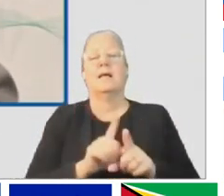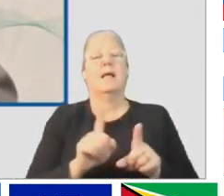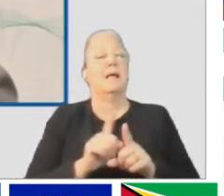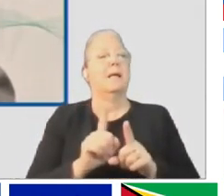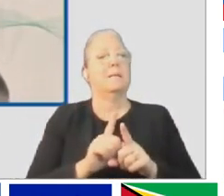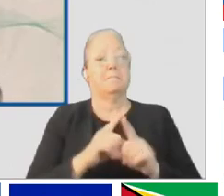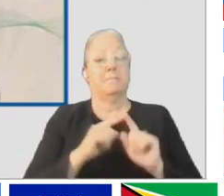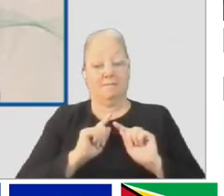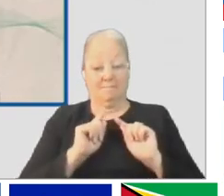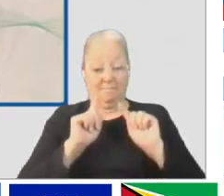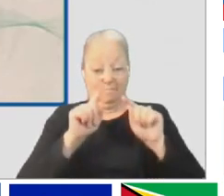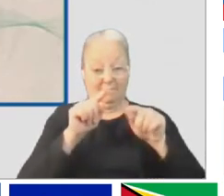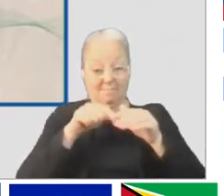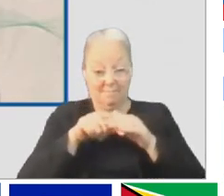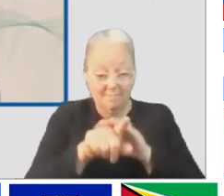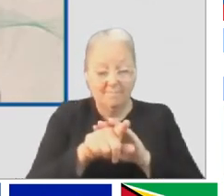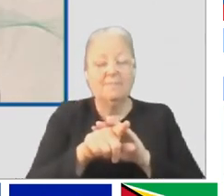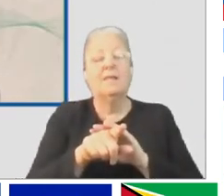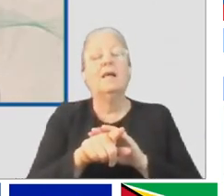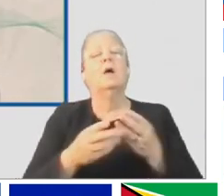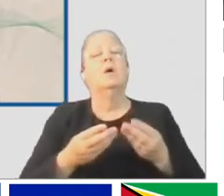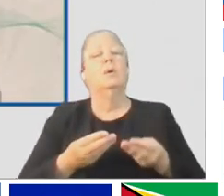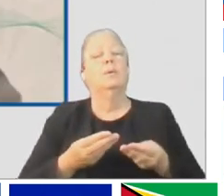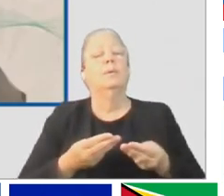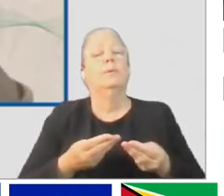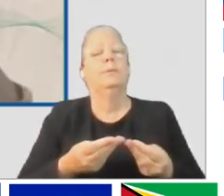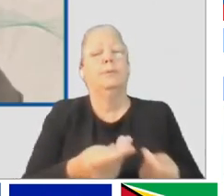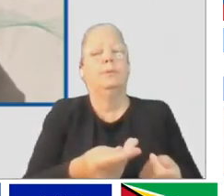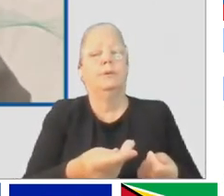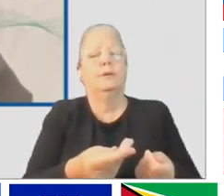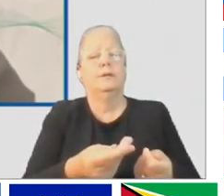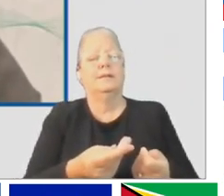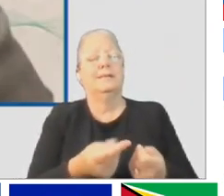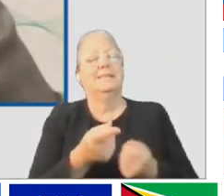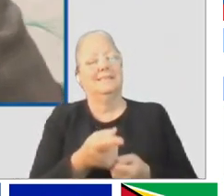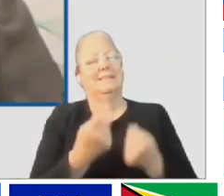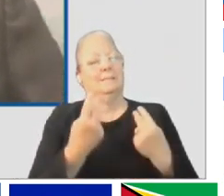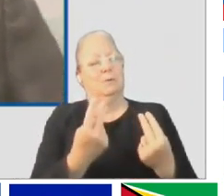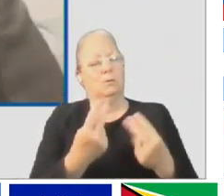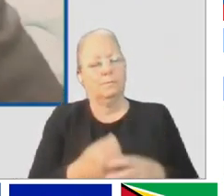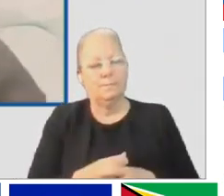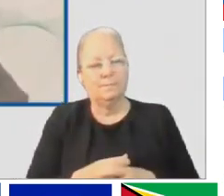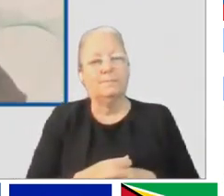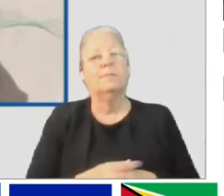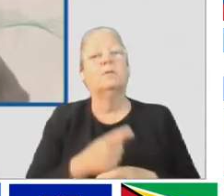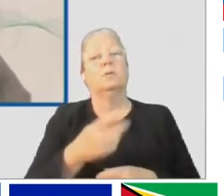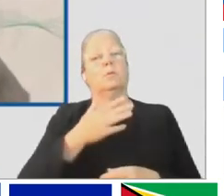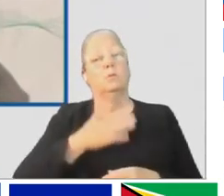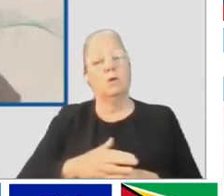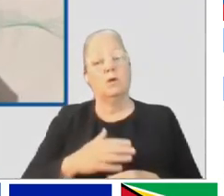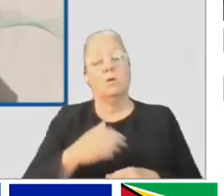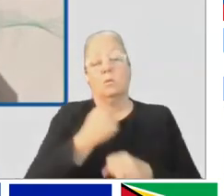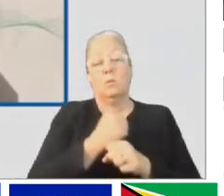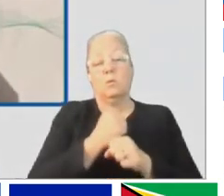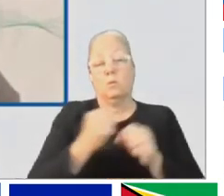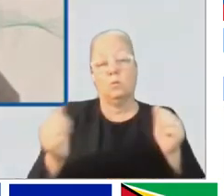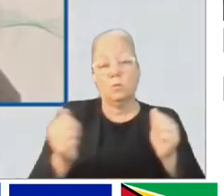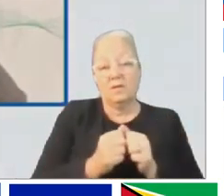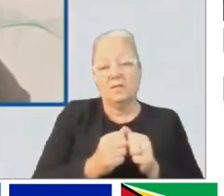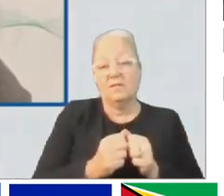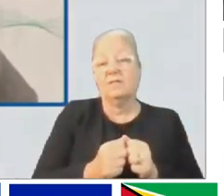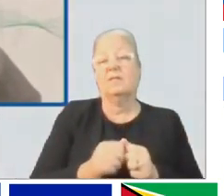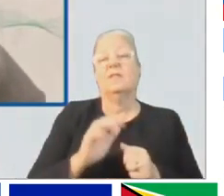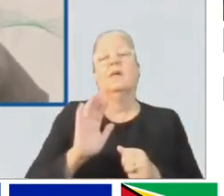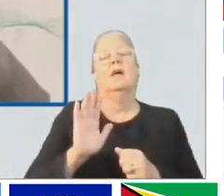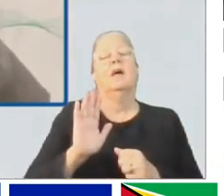way. Because the importance of partners who work within the context of the regional response